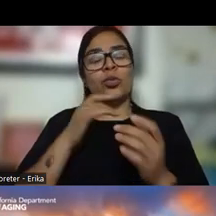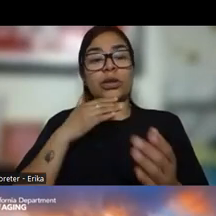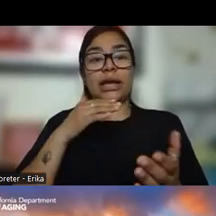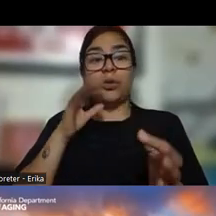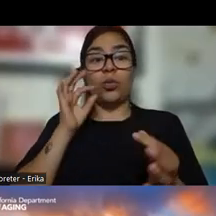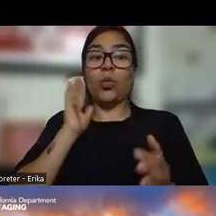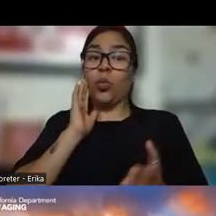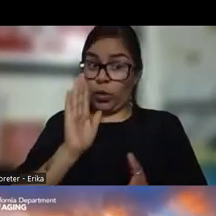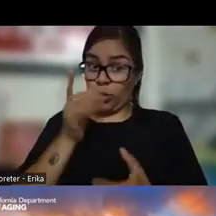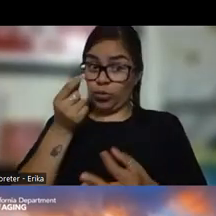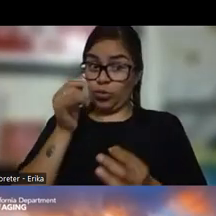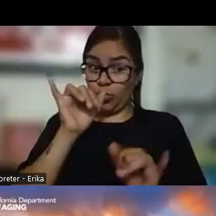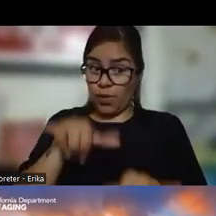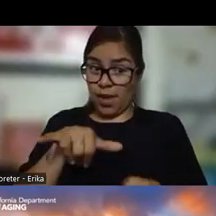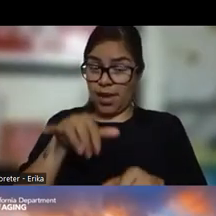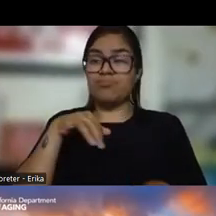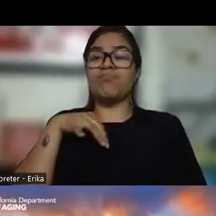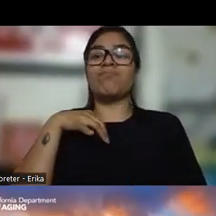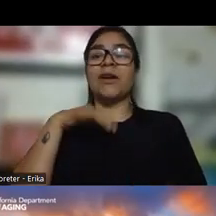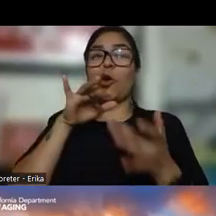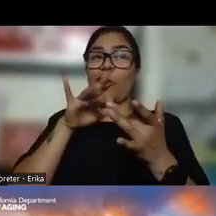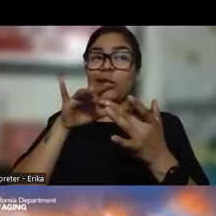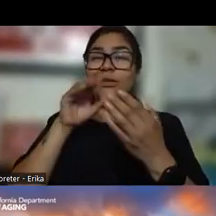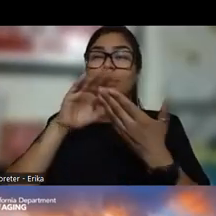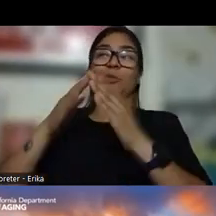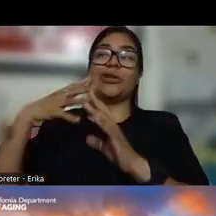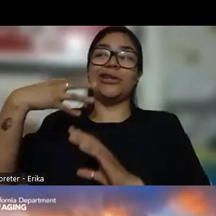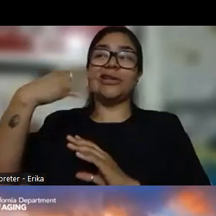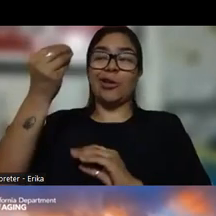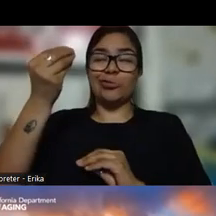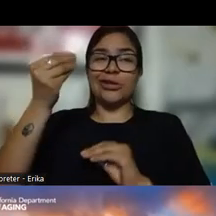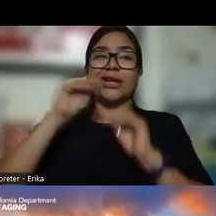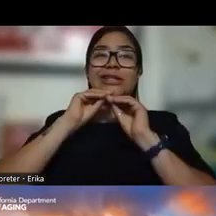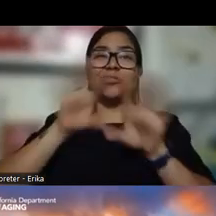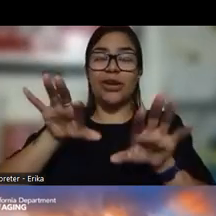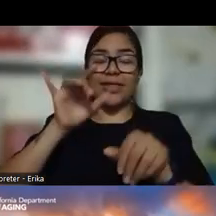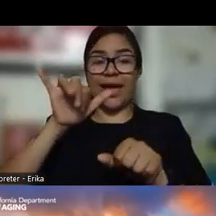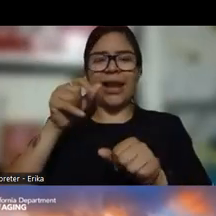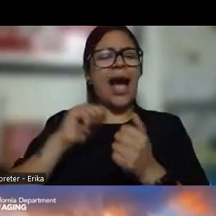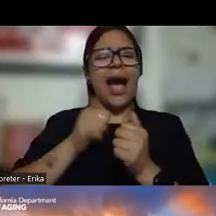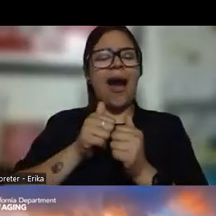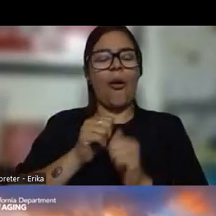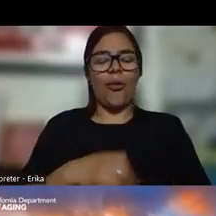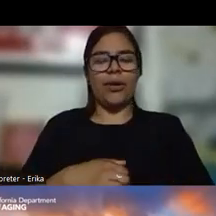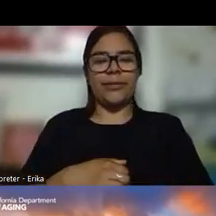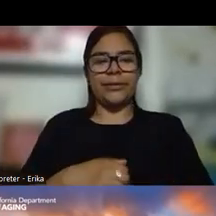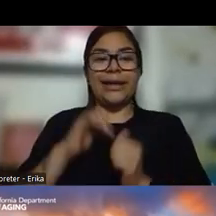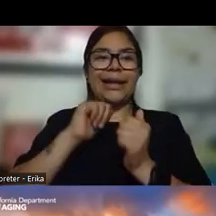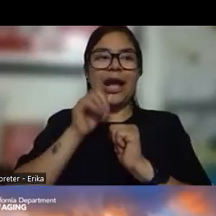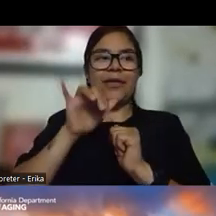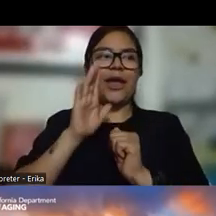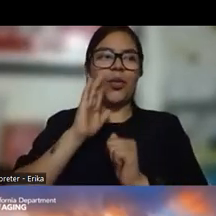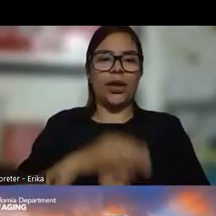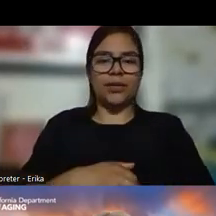ones who have been awarded funding, how will we ensure that there's actually equitable impact? So it's one